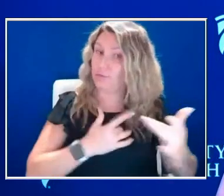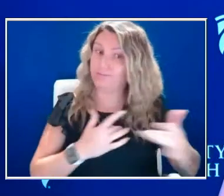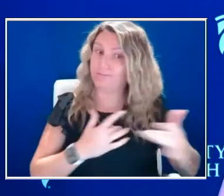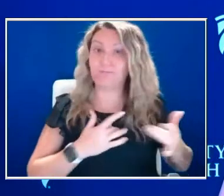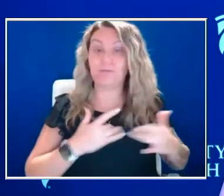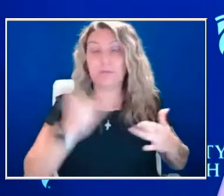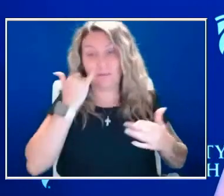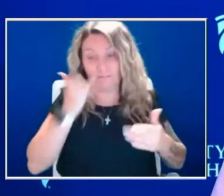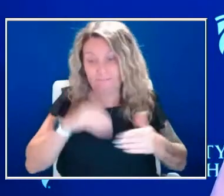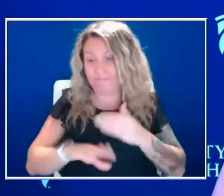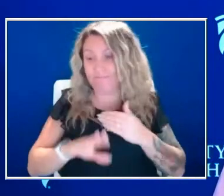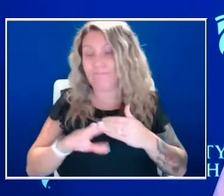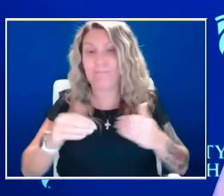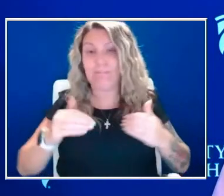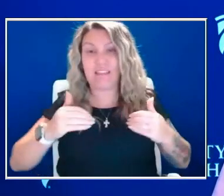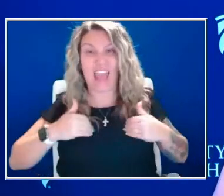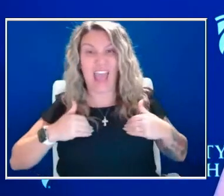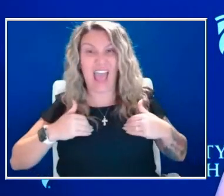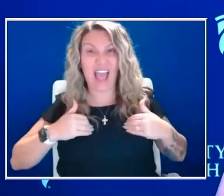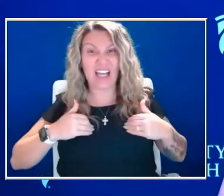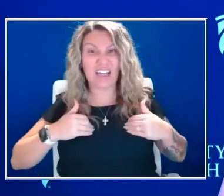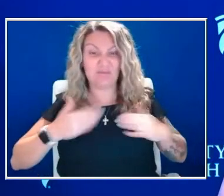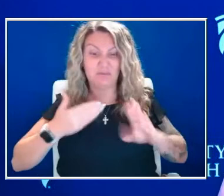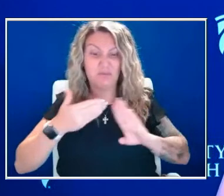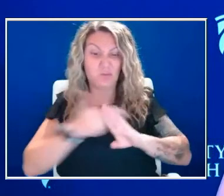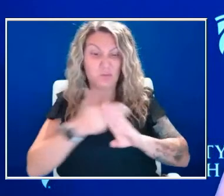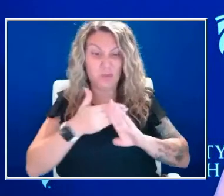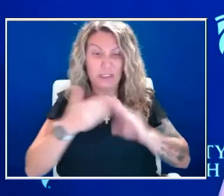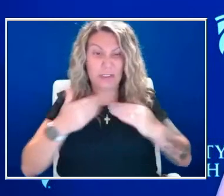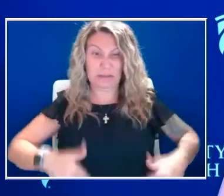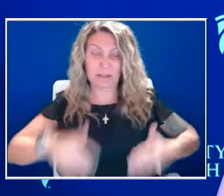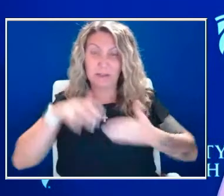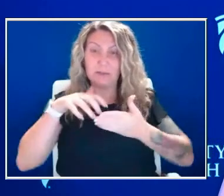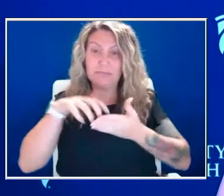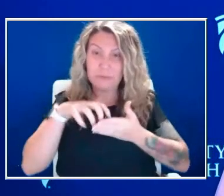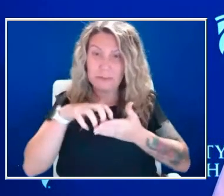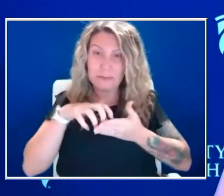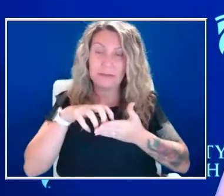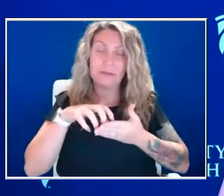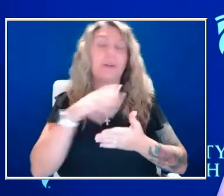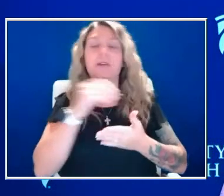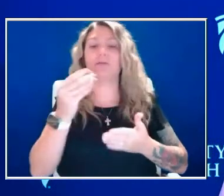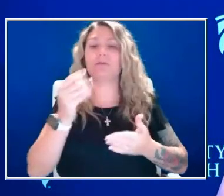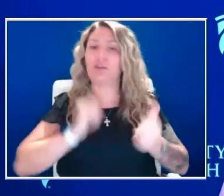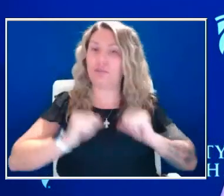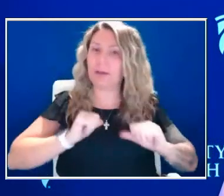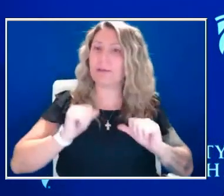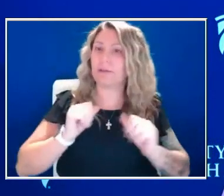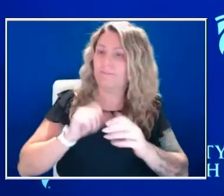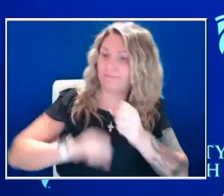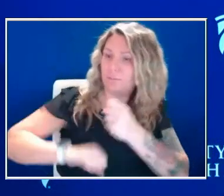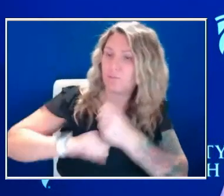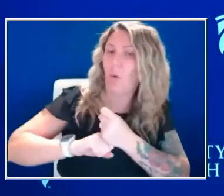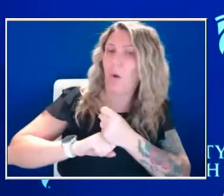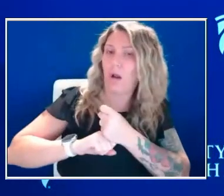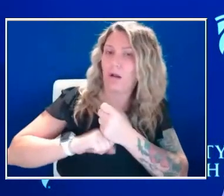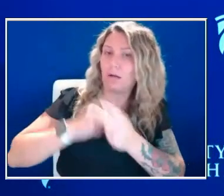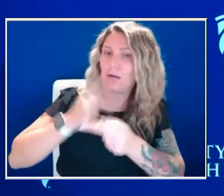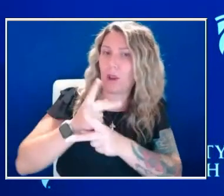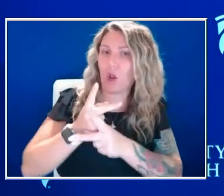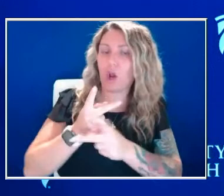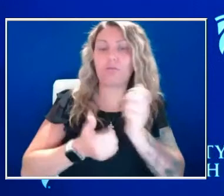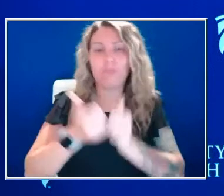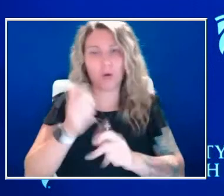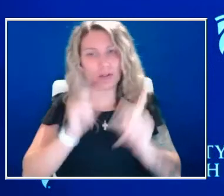those comorbidities, we are going to be aggressive in giving you that supportive care to hopefully get better. Most people do recover,